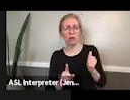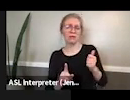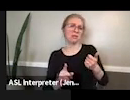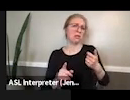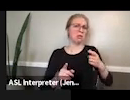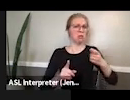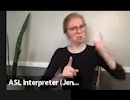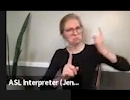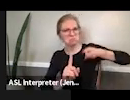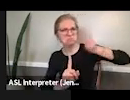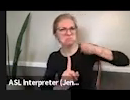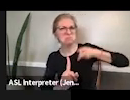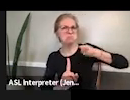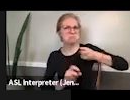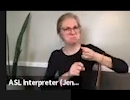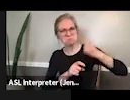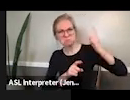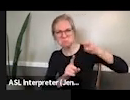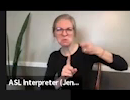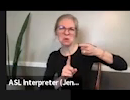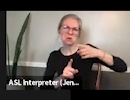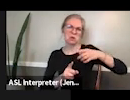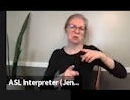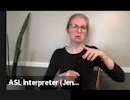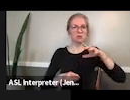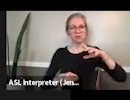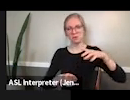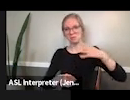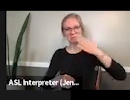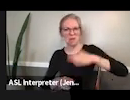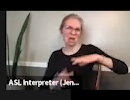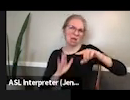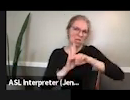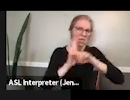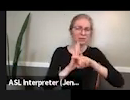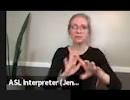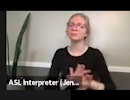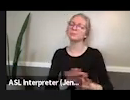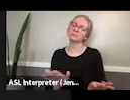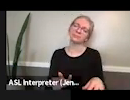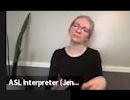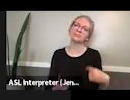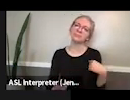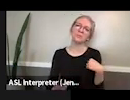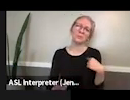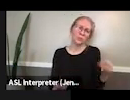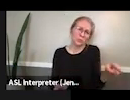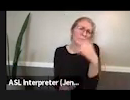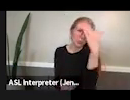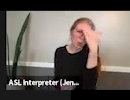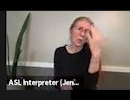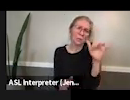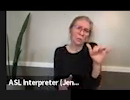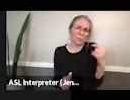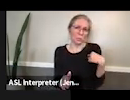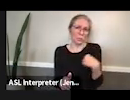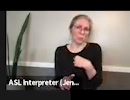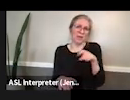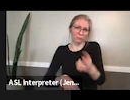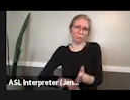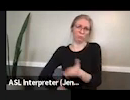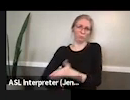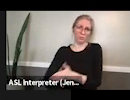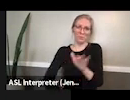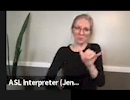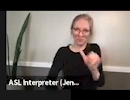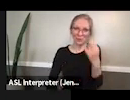shame, shame, everybody knows your name. This isn't a good thing. You know we need to do better. That's why you're here, right? Lisa knows